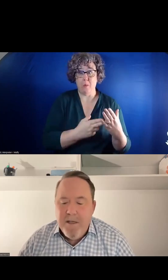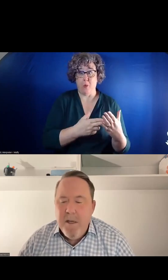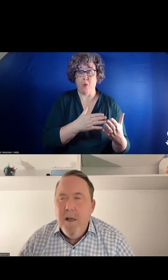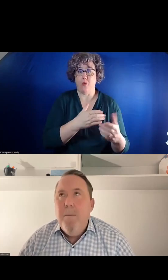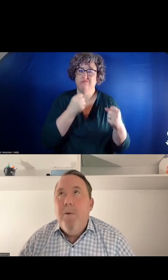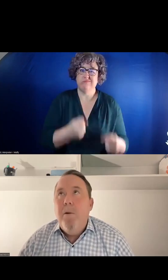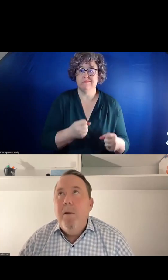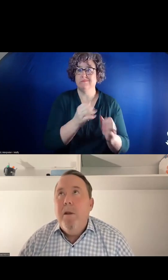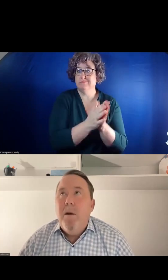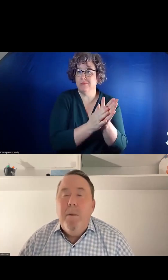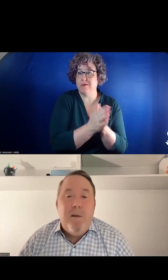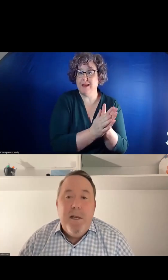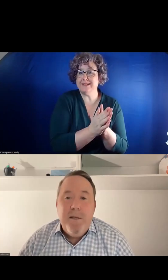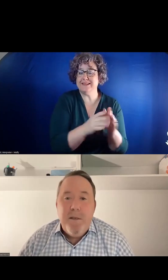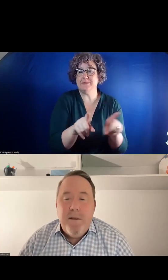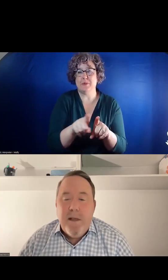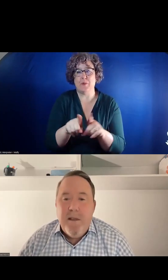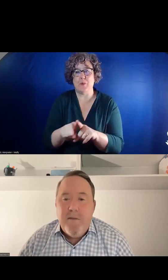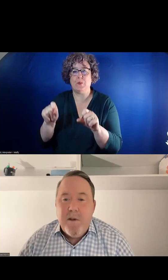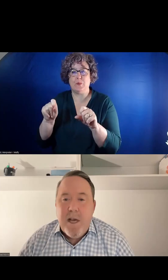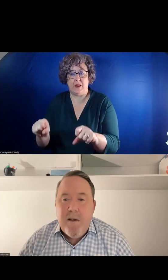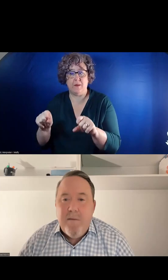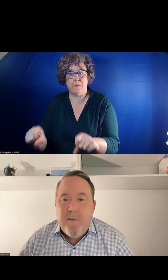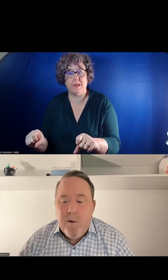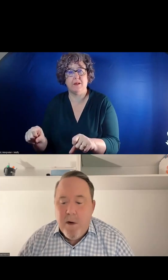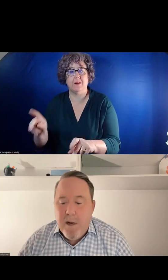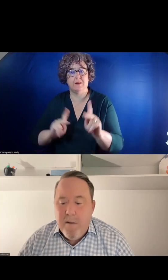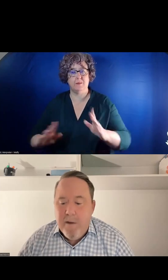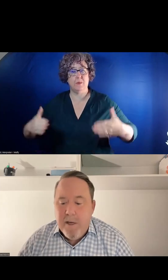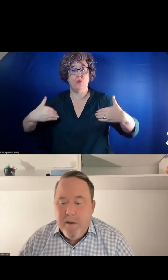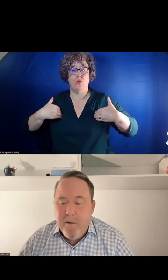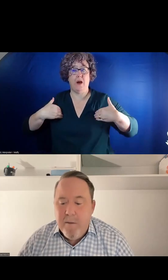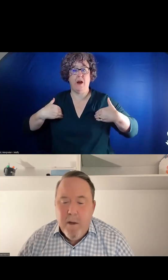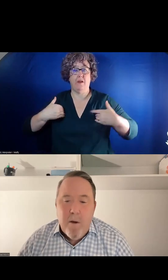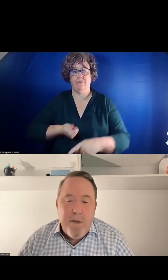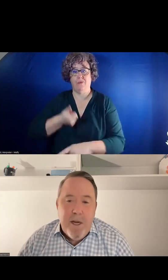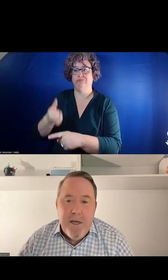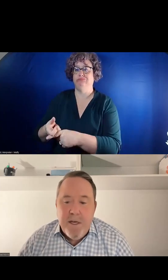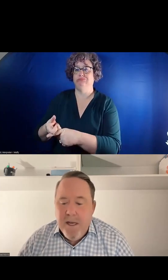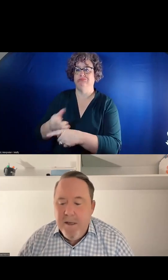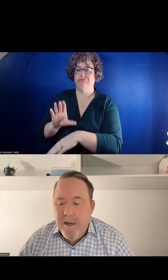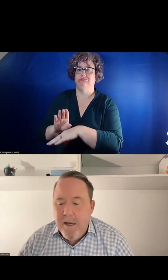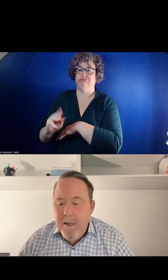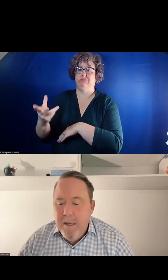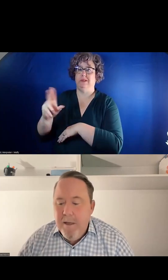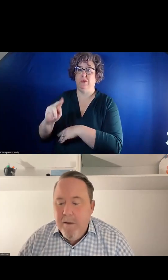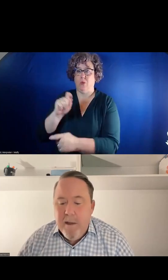motivation is, but the abilities that these folks have for affecting their own change,